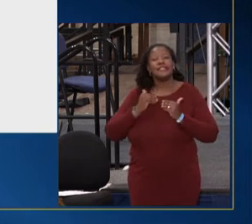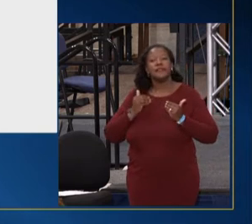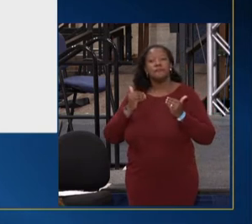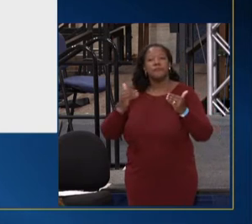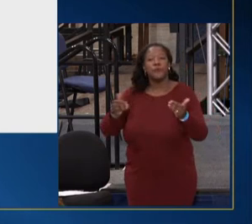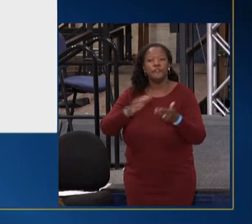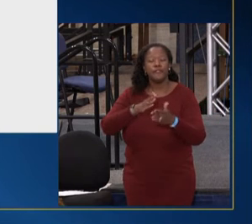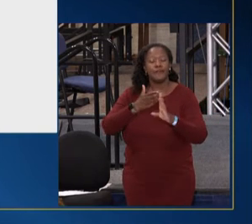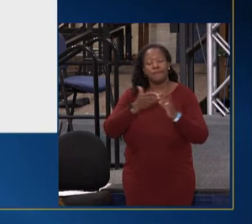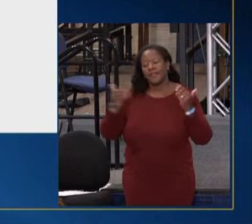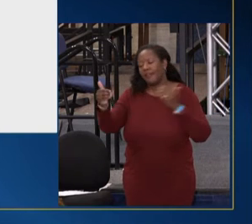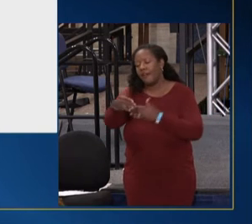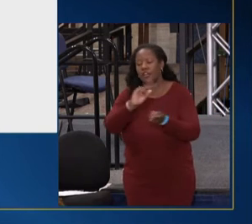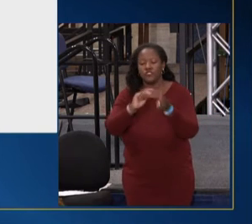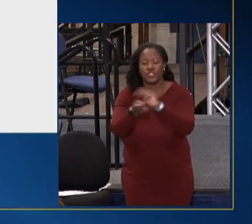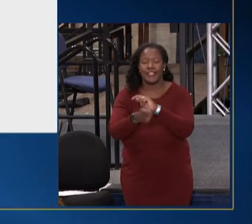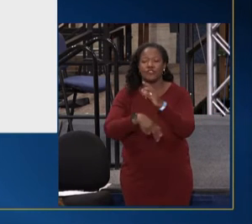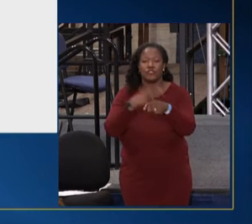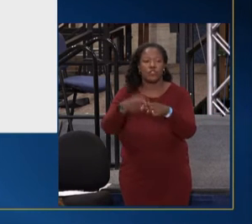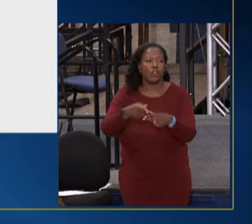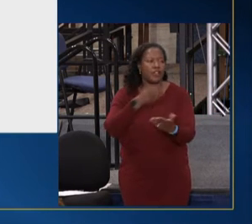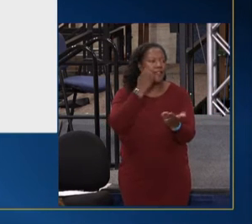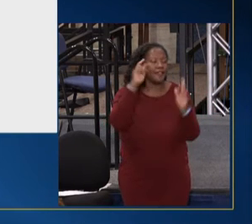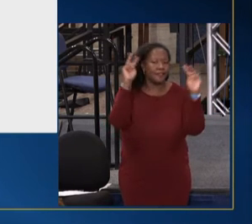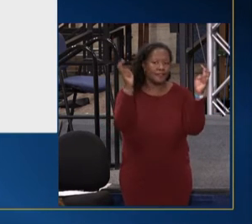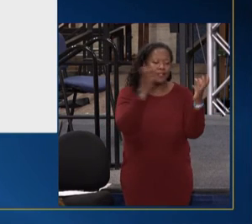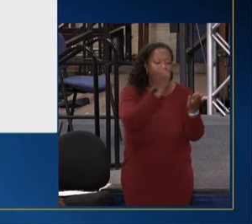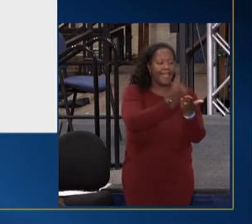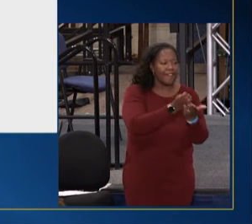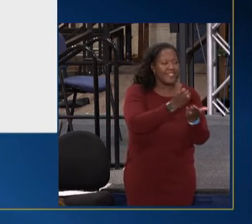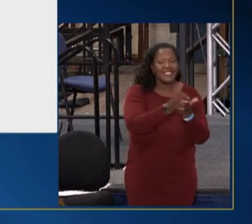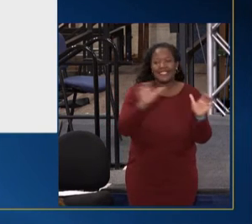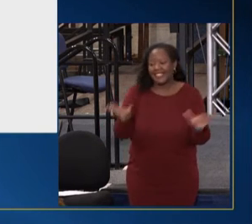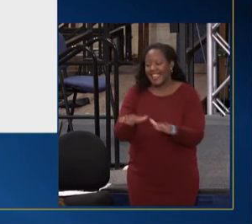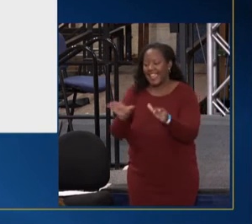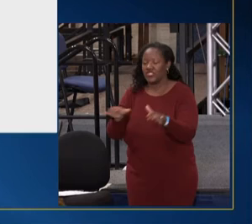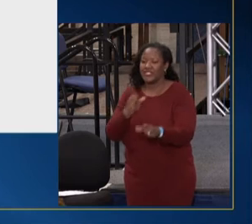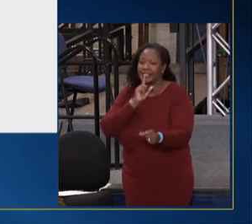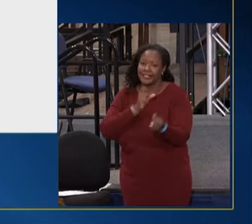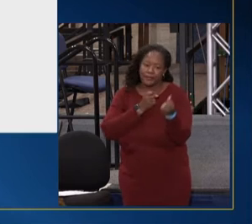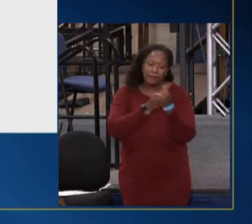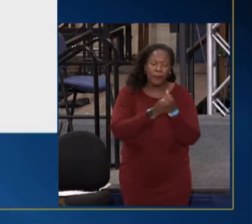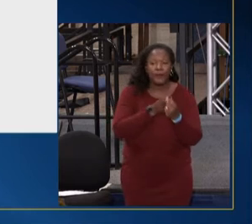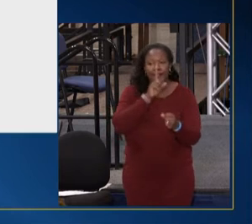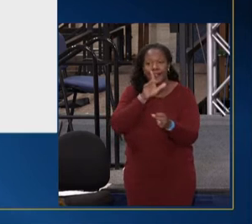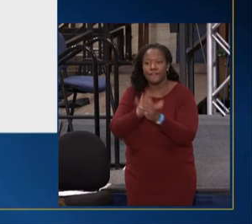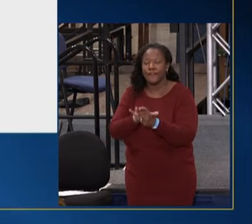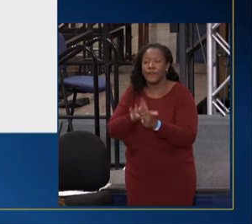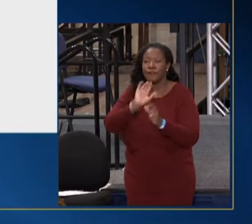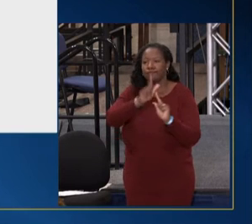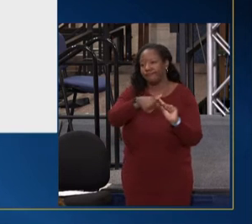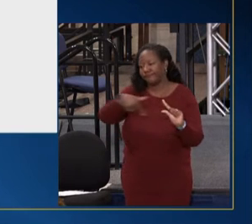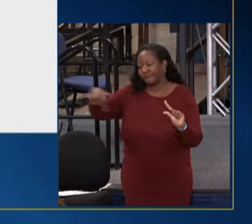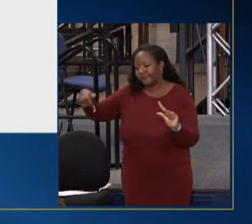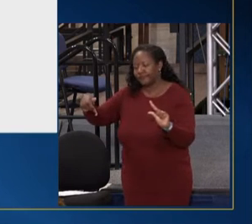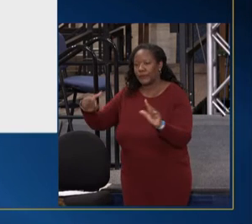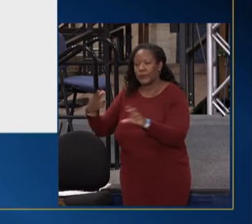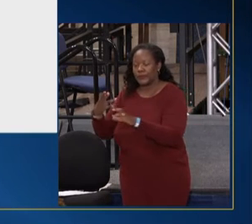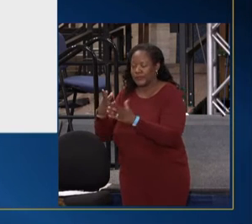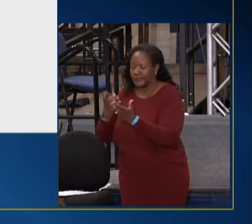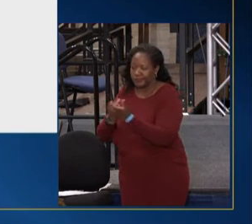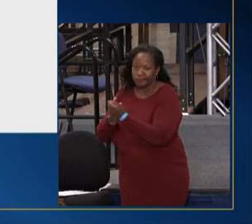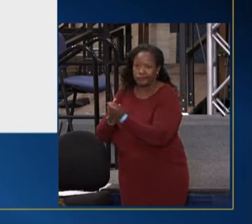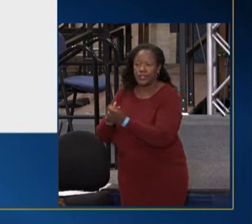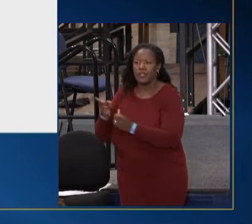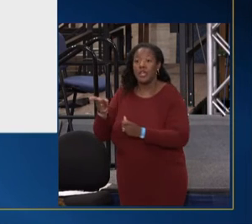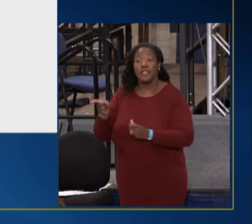Moving Beyond Change Efforts report entitled Evidence and Action to Support and Affirm LGBTQI plus Youth. Some of you may be familiar with our 2015 report,